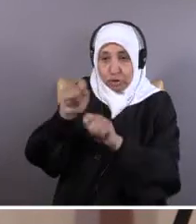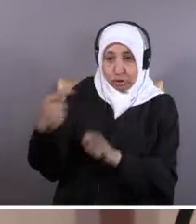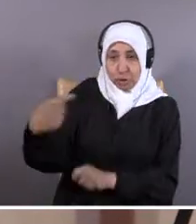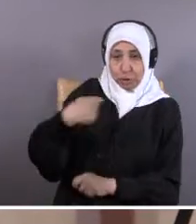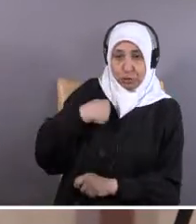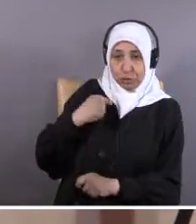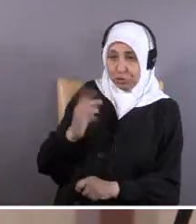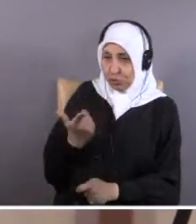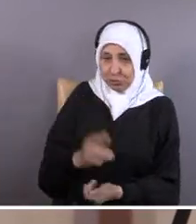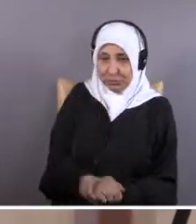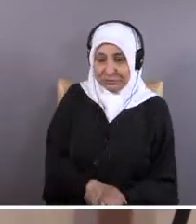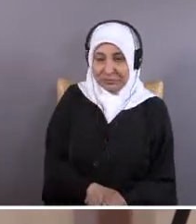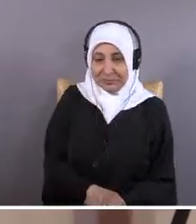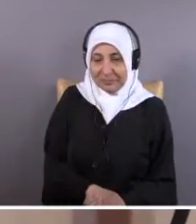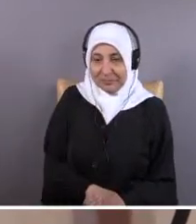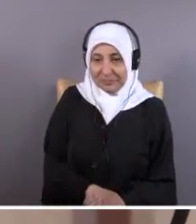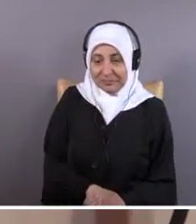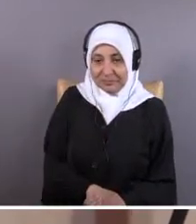was they cut off my hair,